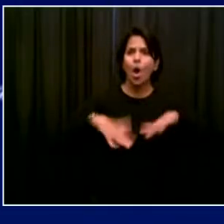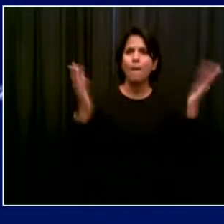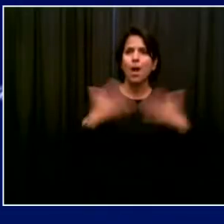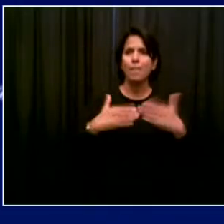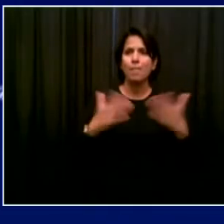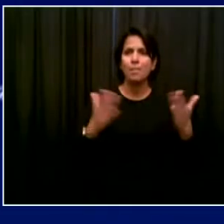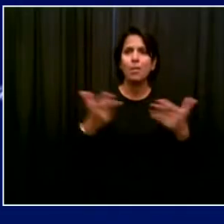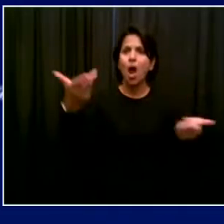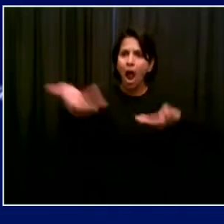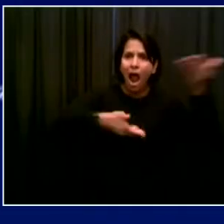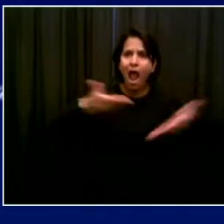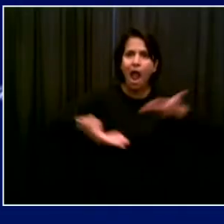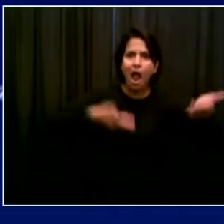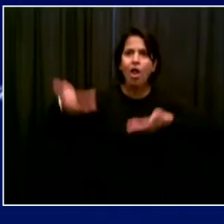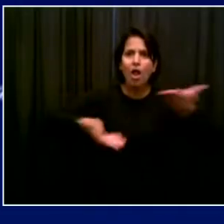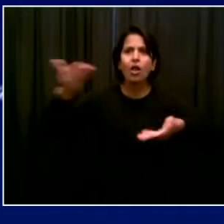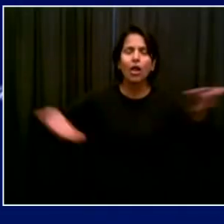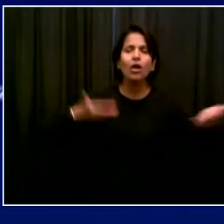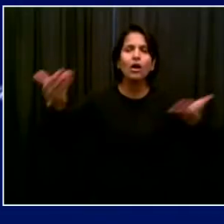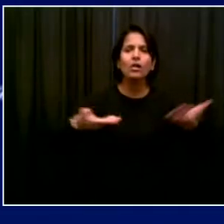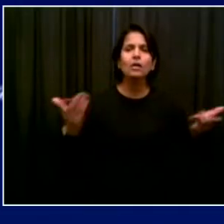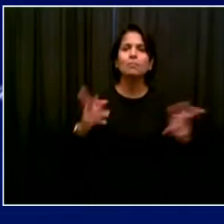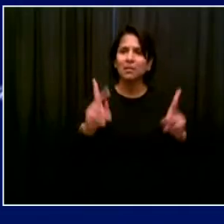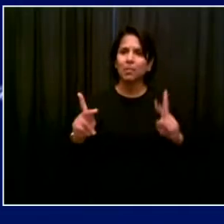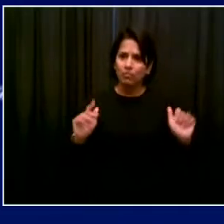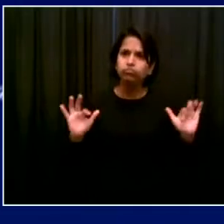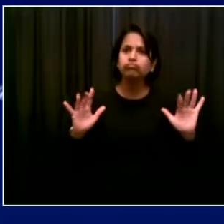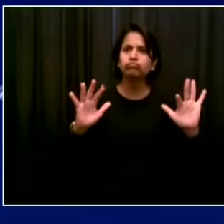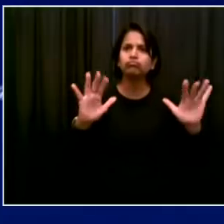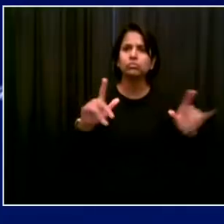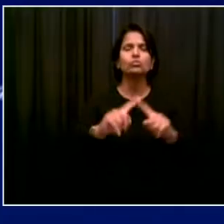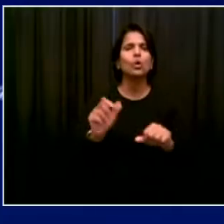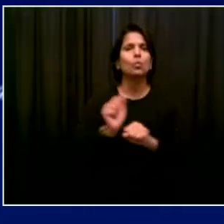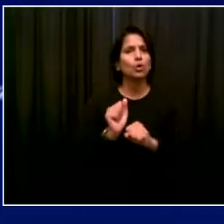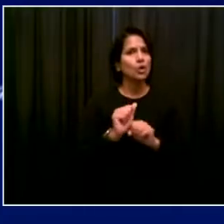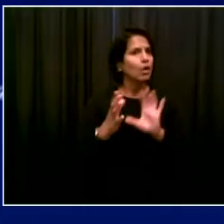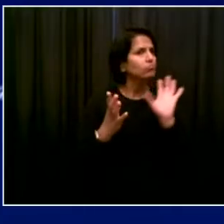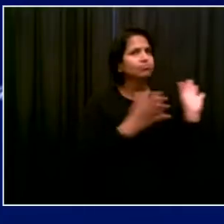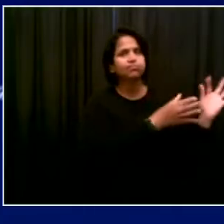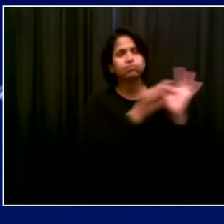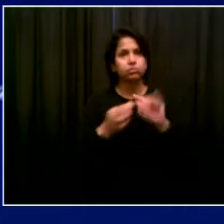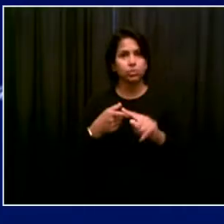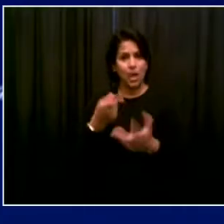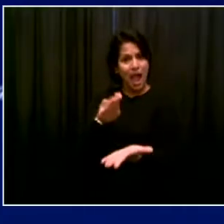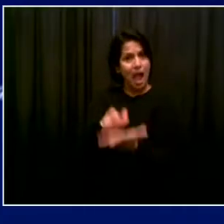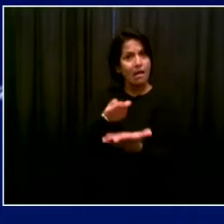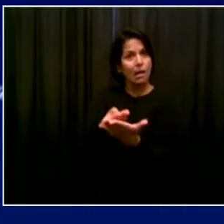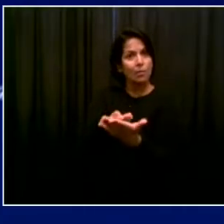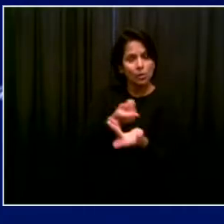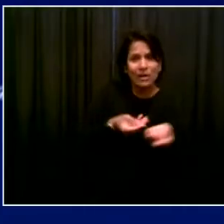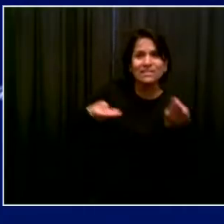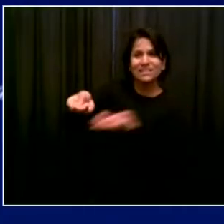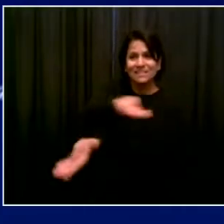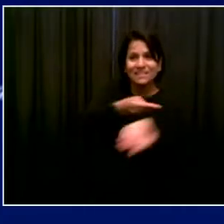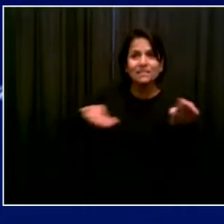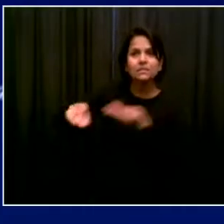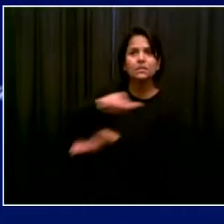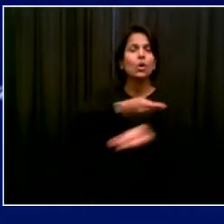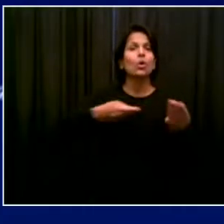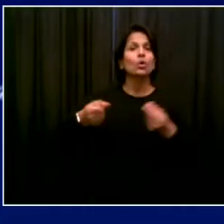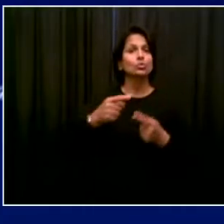higher vaccination rates, as you've mentioned earlier, will also increase consumer demand and spending as people will feel more